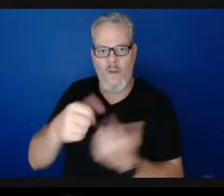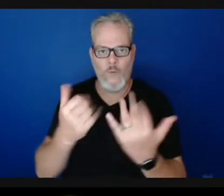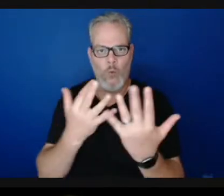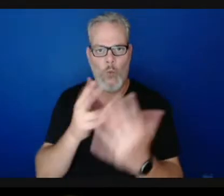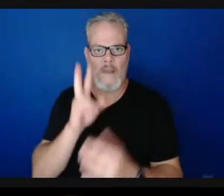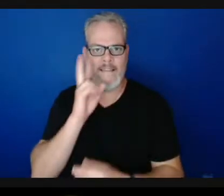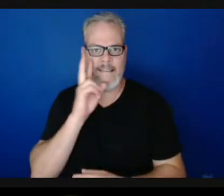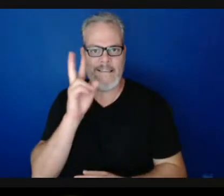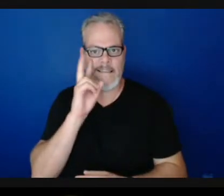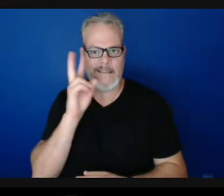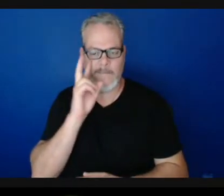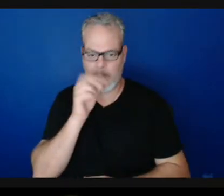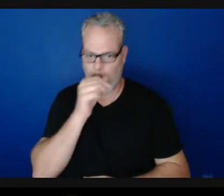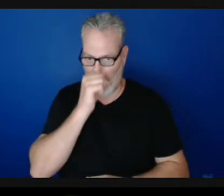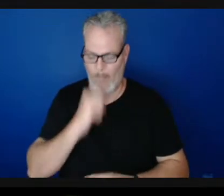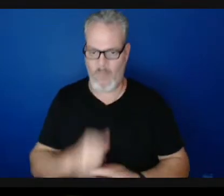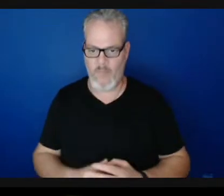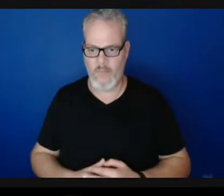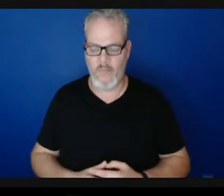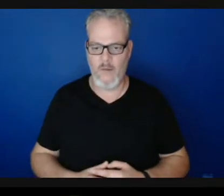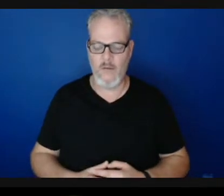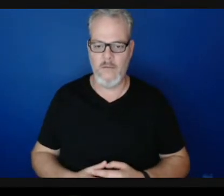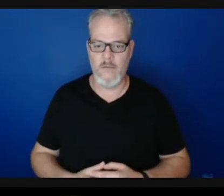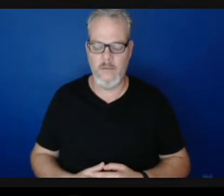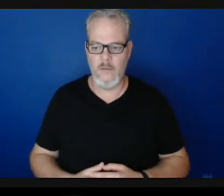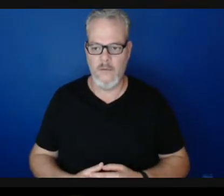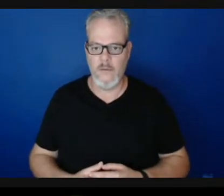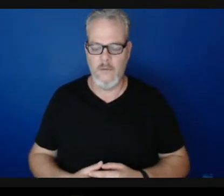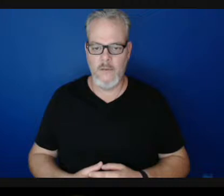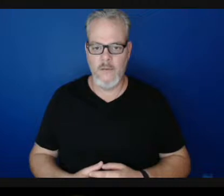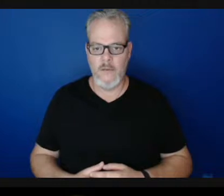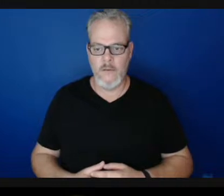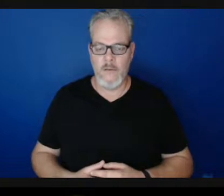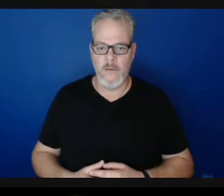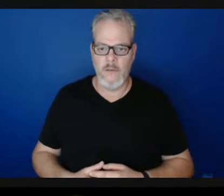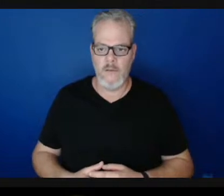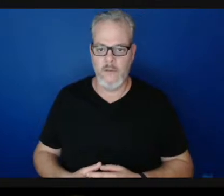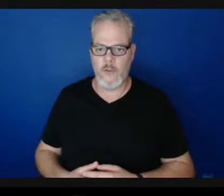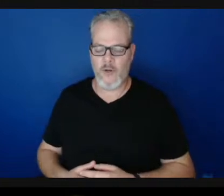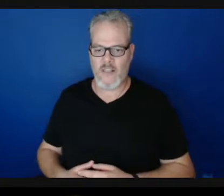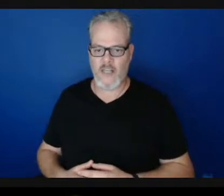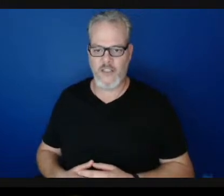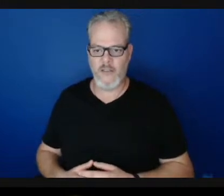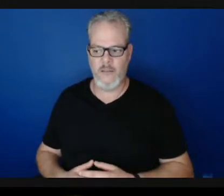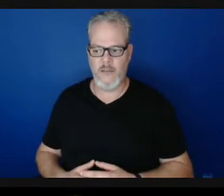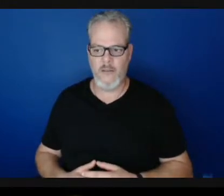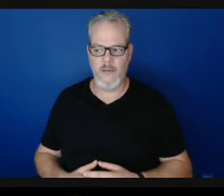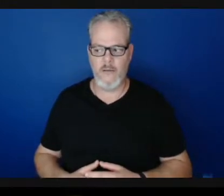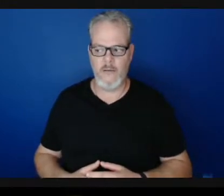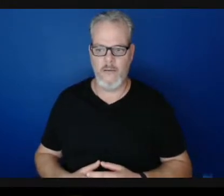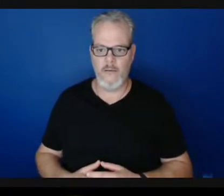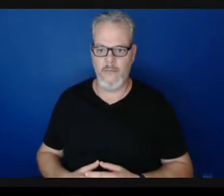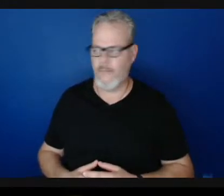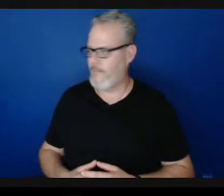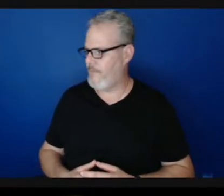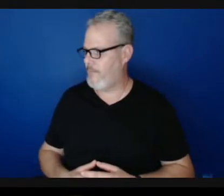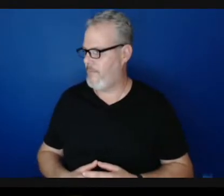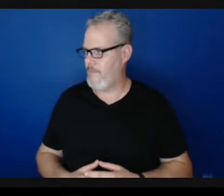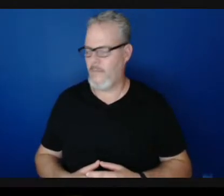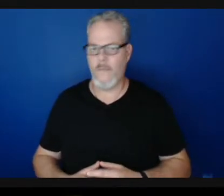And cross-section earthquake. And here is the last month of elevations. And so you see a little bit more detail because there's still some